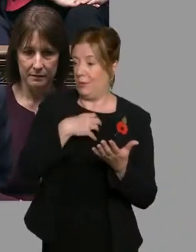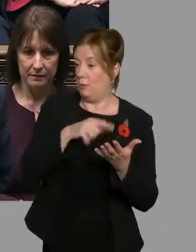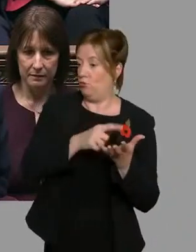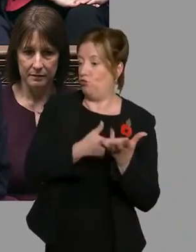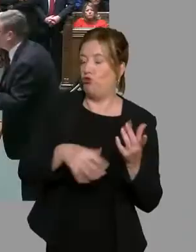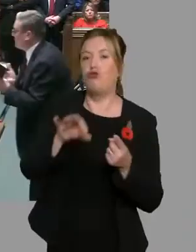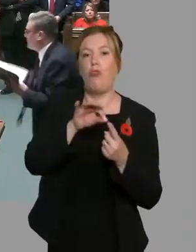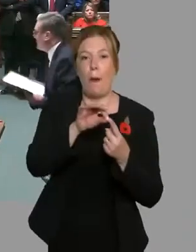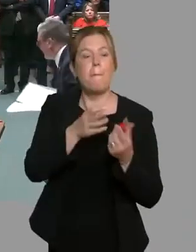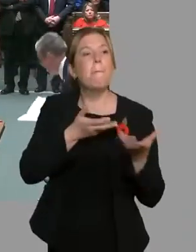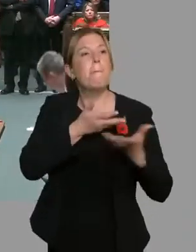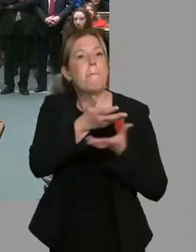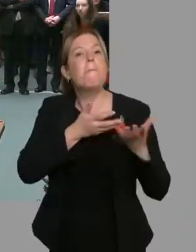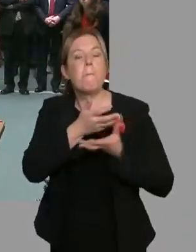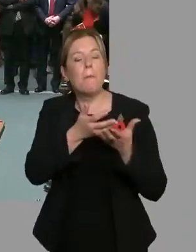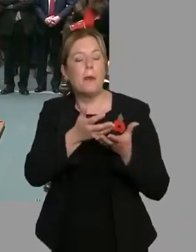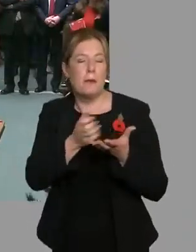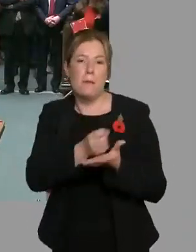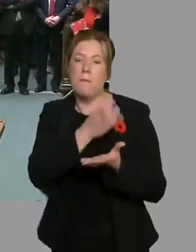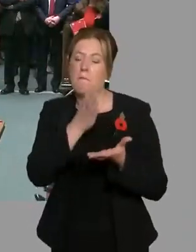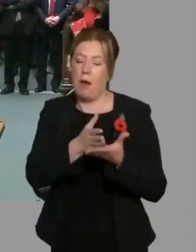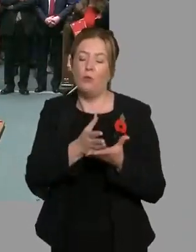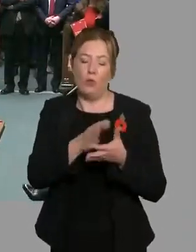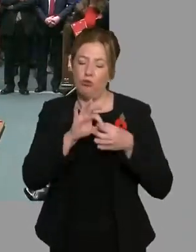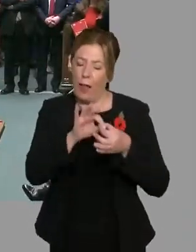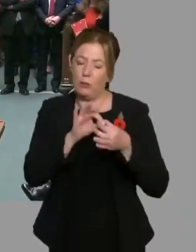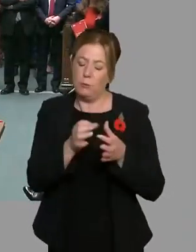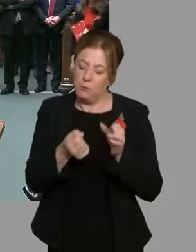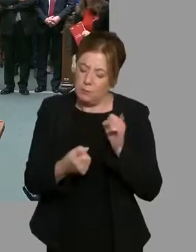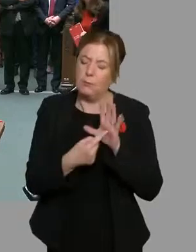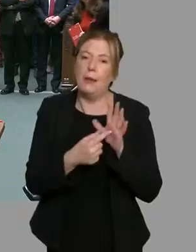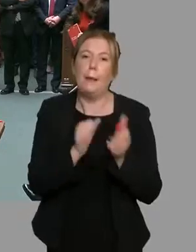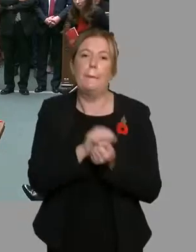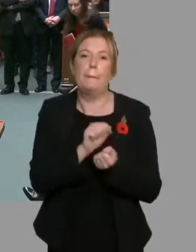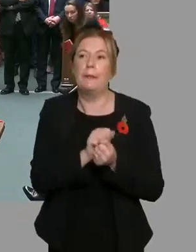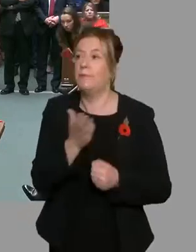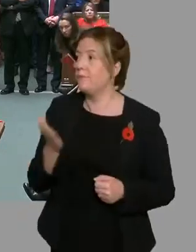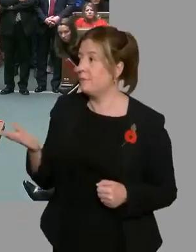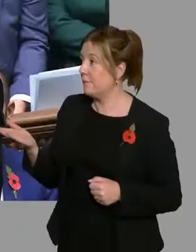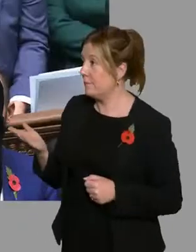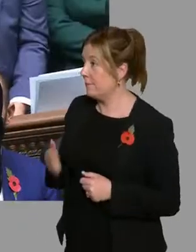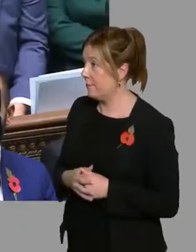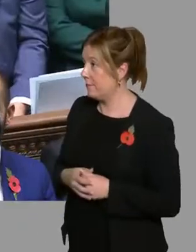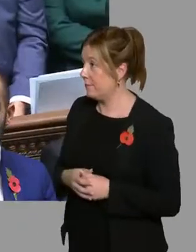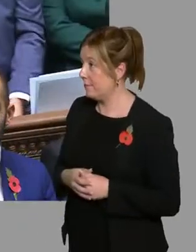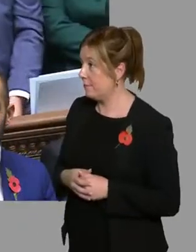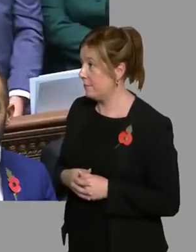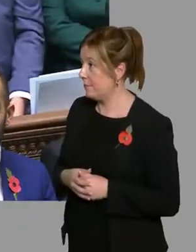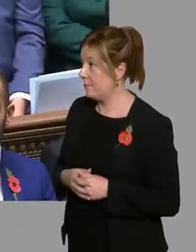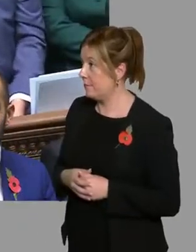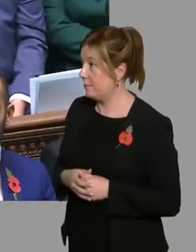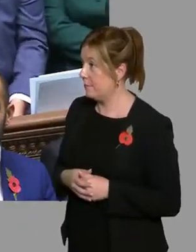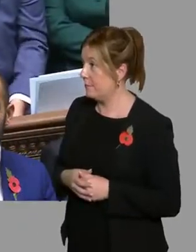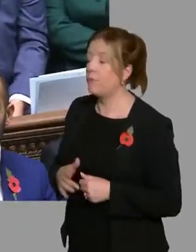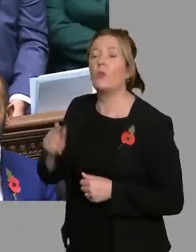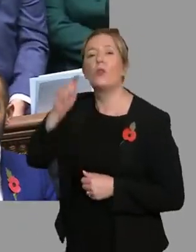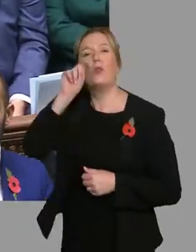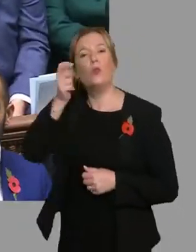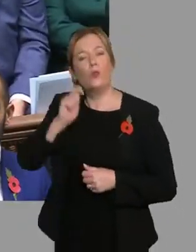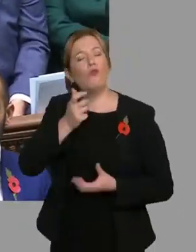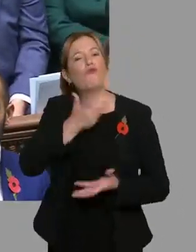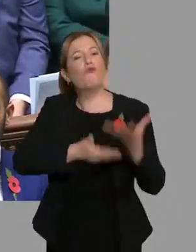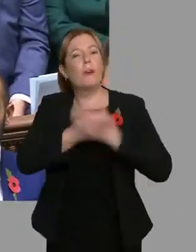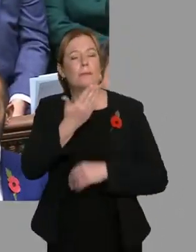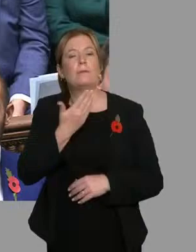special relationship. Sir Ed Davey. I'm grateful for the Prime Minister's comments on Ukraine, but Donald Trump has also said that